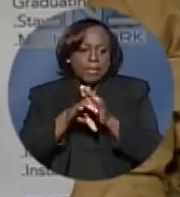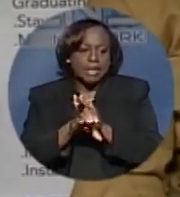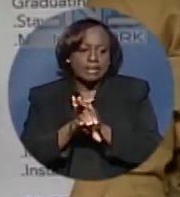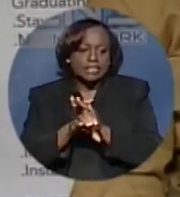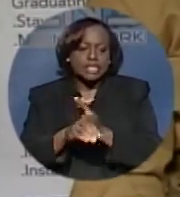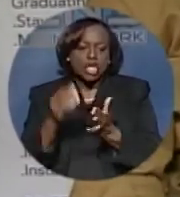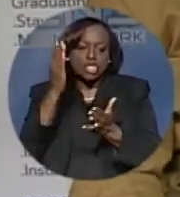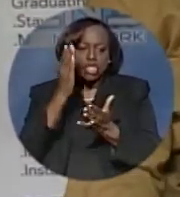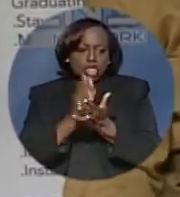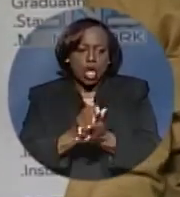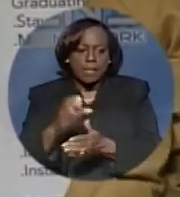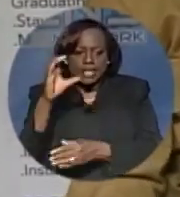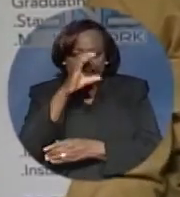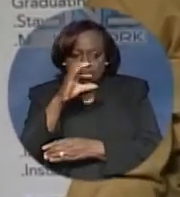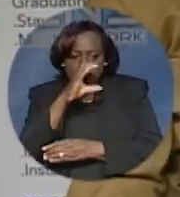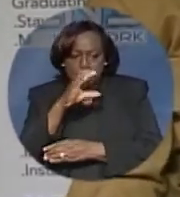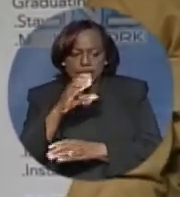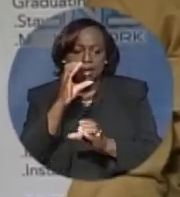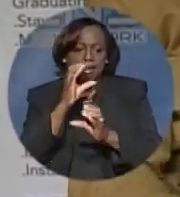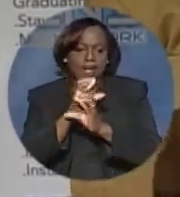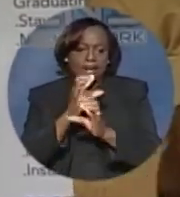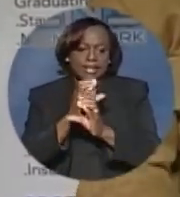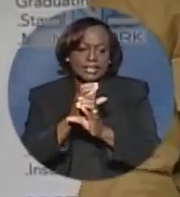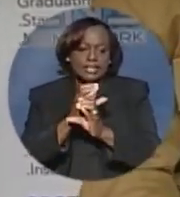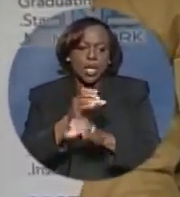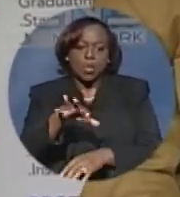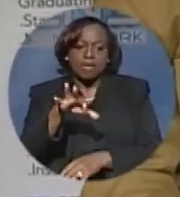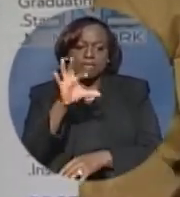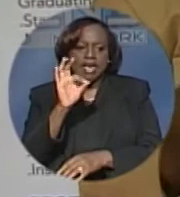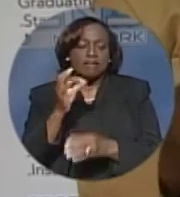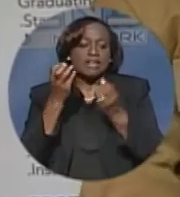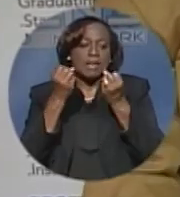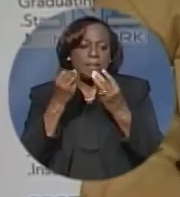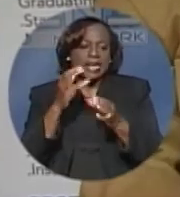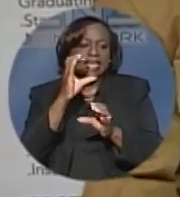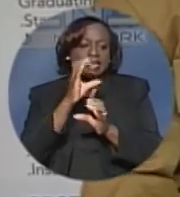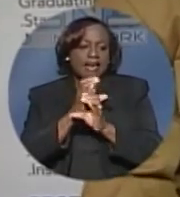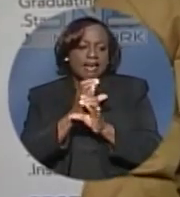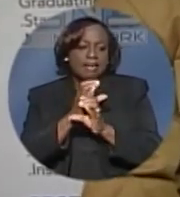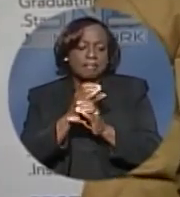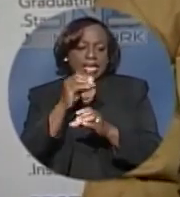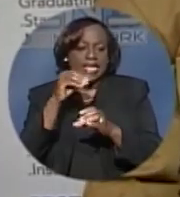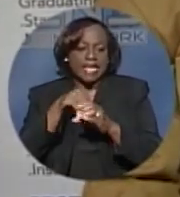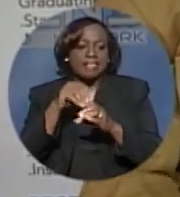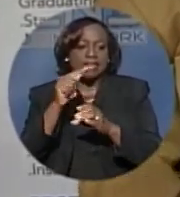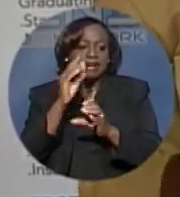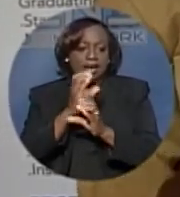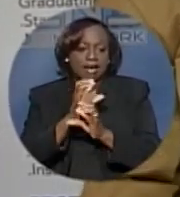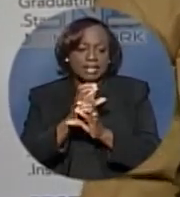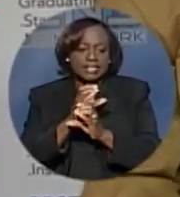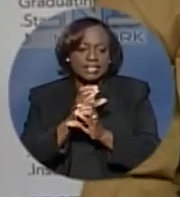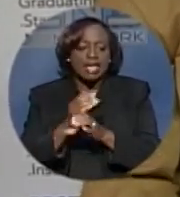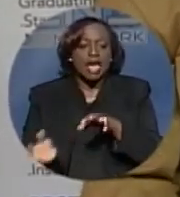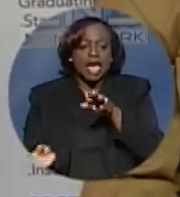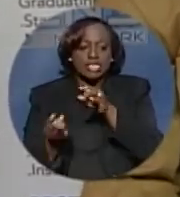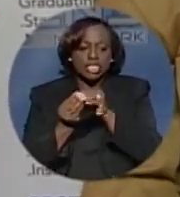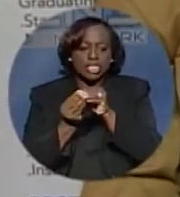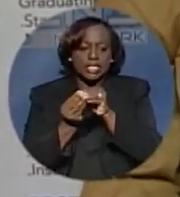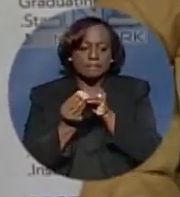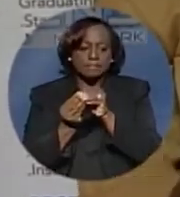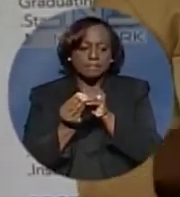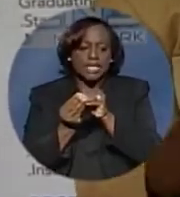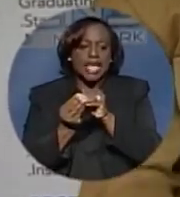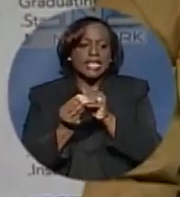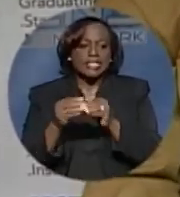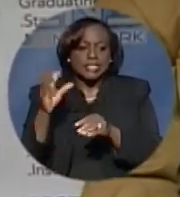search of suspicious vehicles. We have found the majority of these firearms in suspicious vehicles. Additionally to